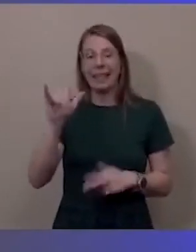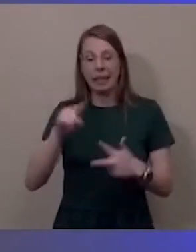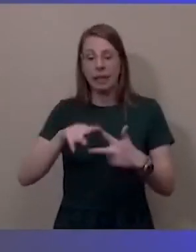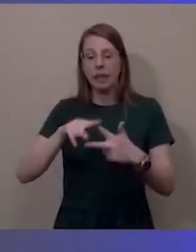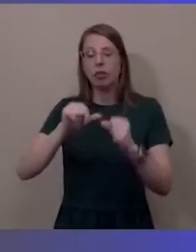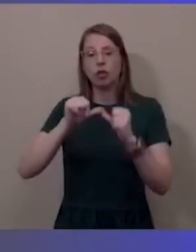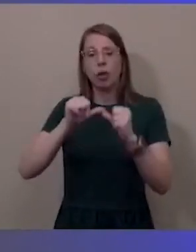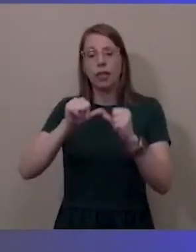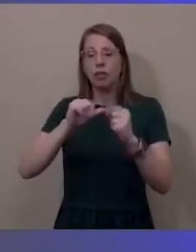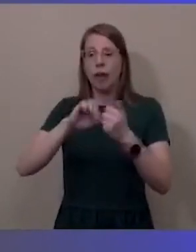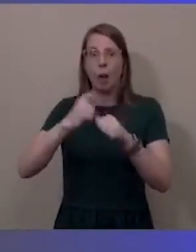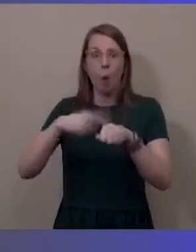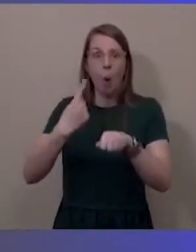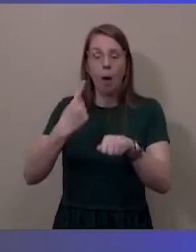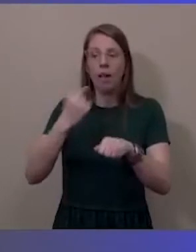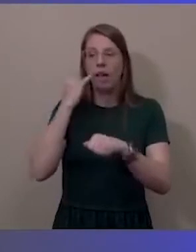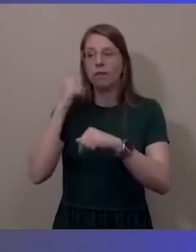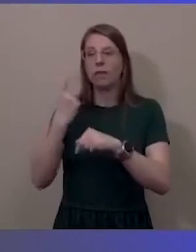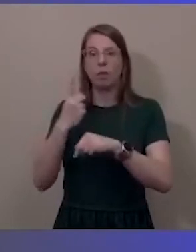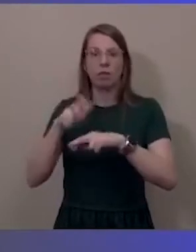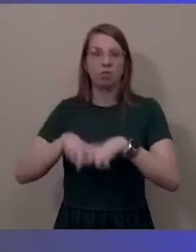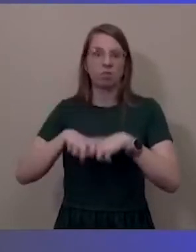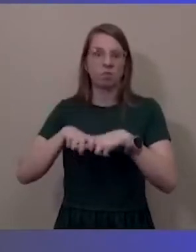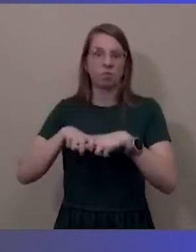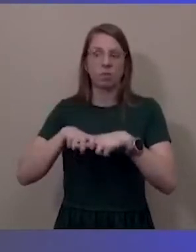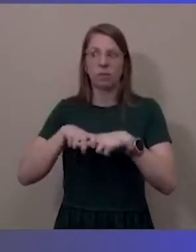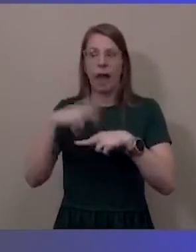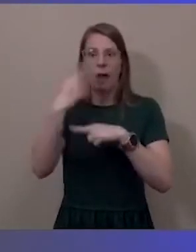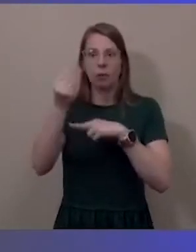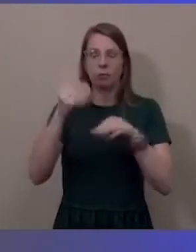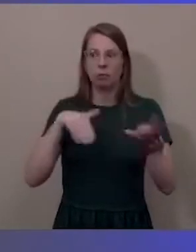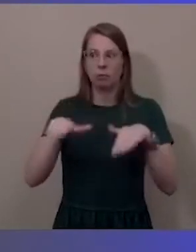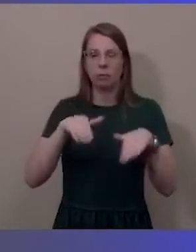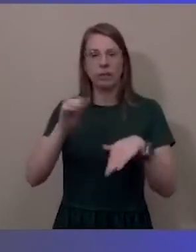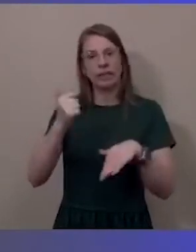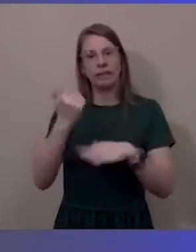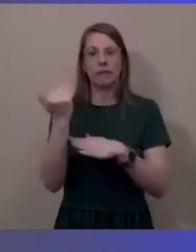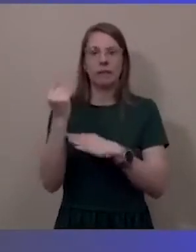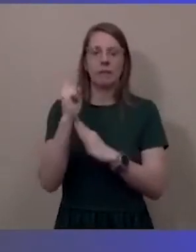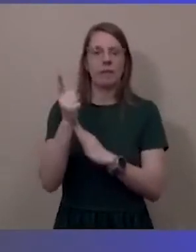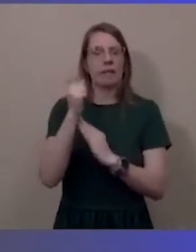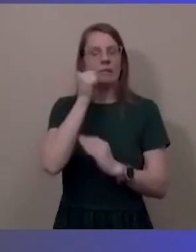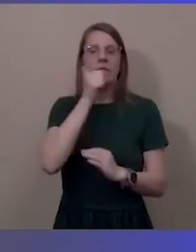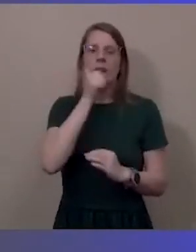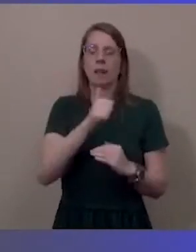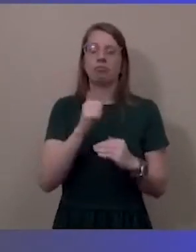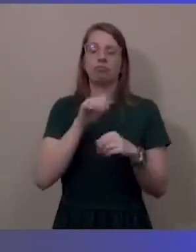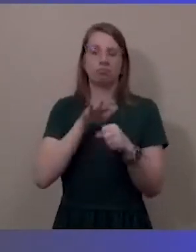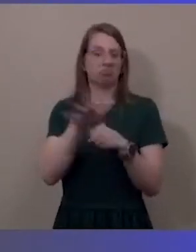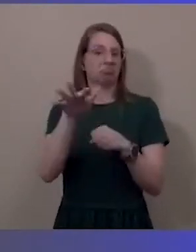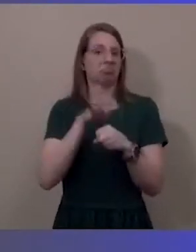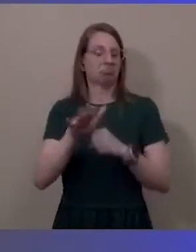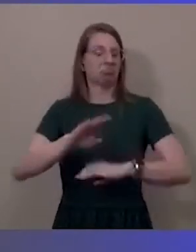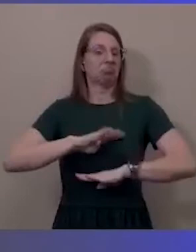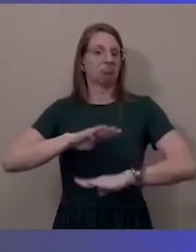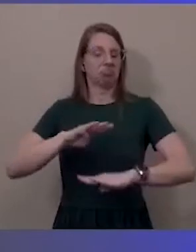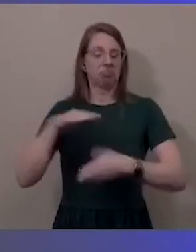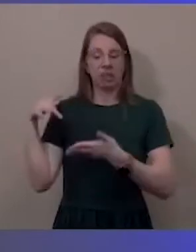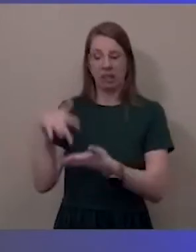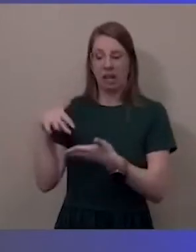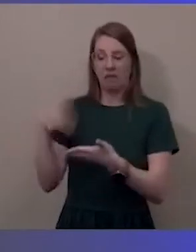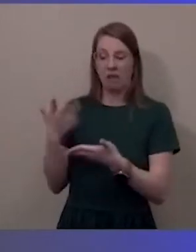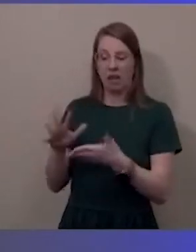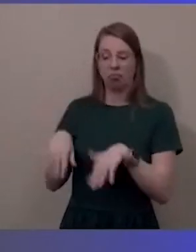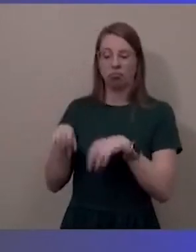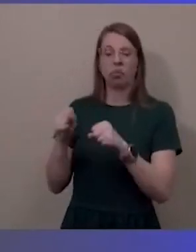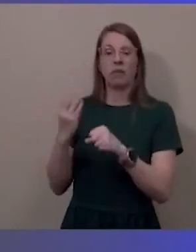But if for somebody who's sedentary, just getting out and walking 10 to 15 minutes a day is probably enough. We've done a study where